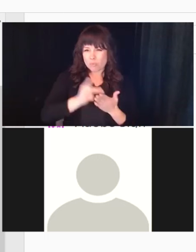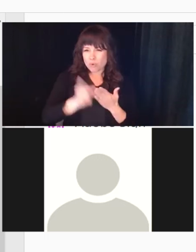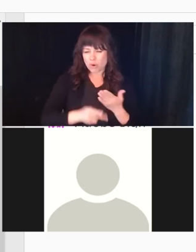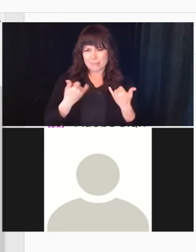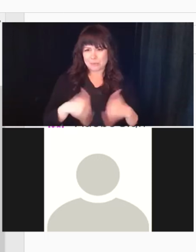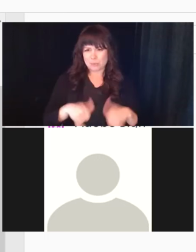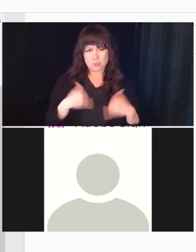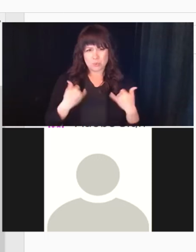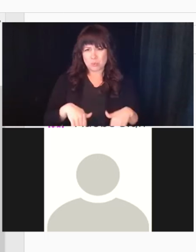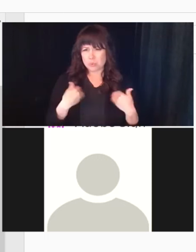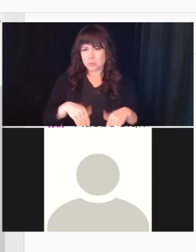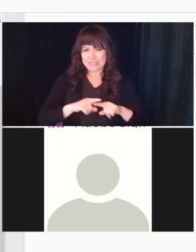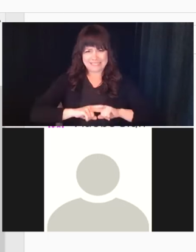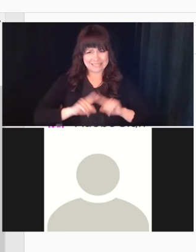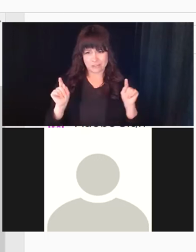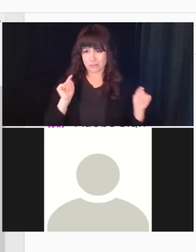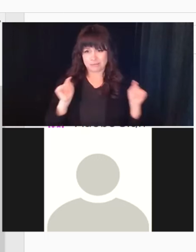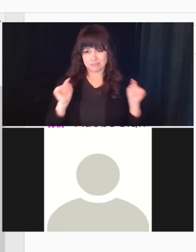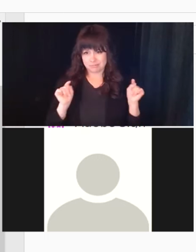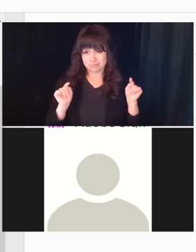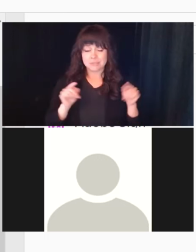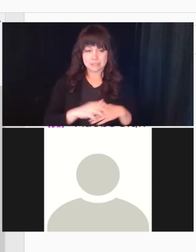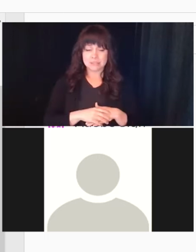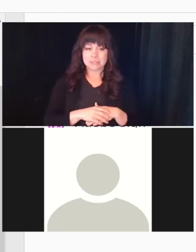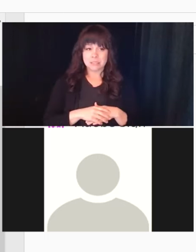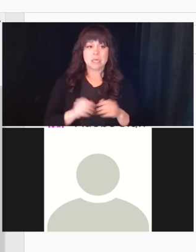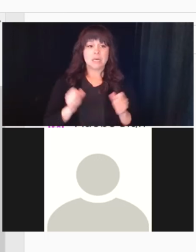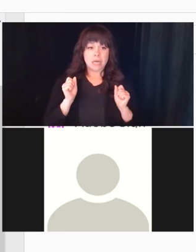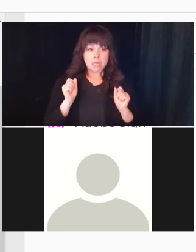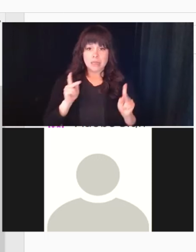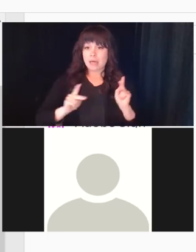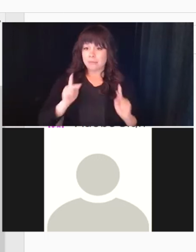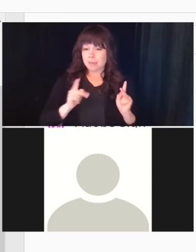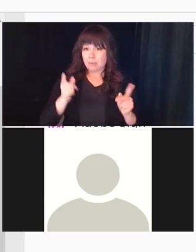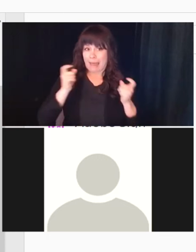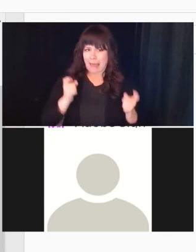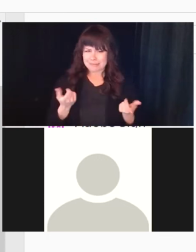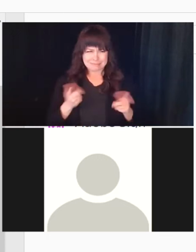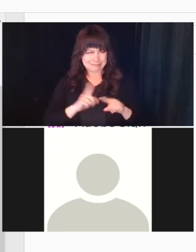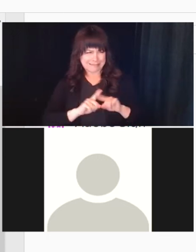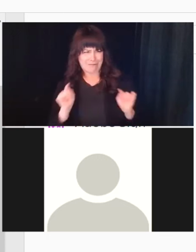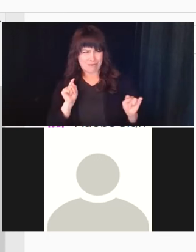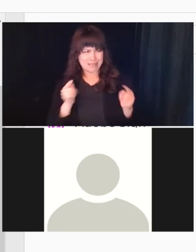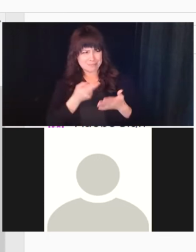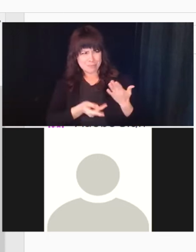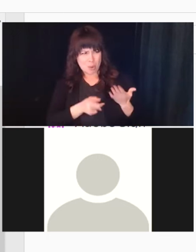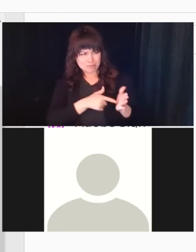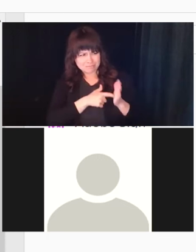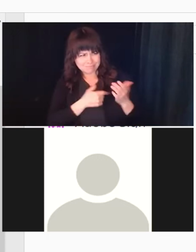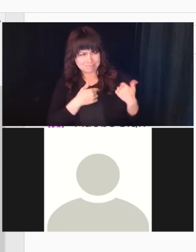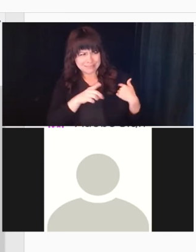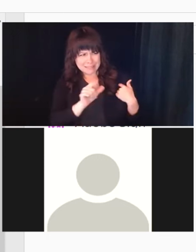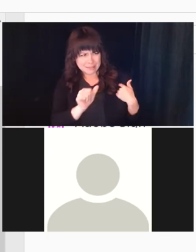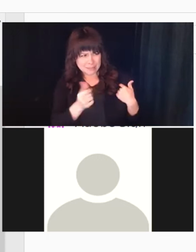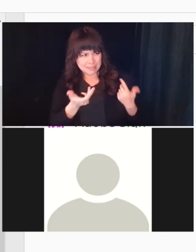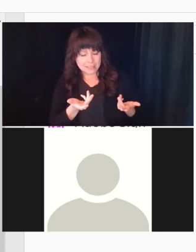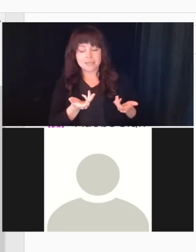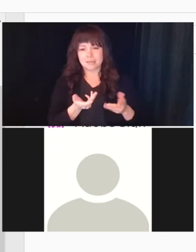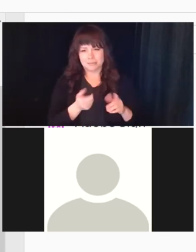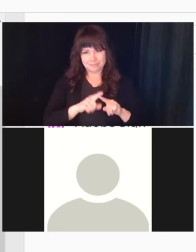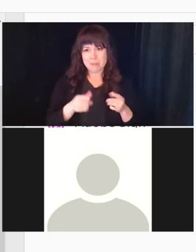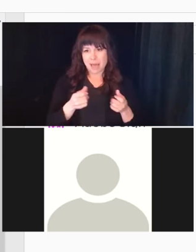this. And I get a lot of questions a lot of the time between the differences between the two programs. Counselors and